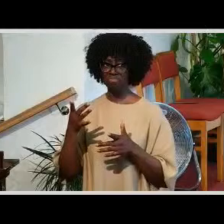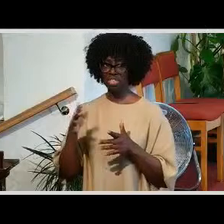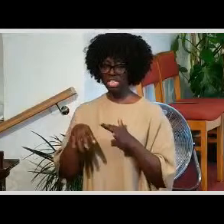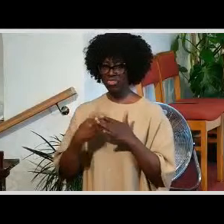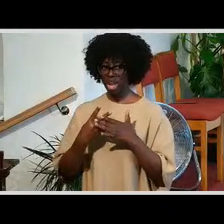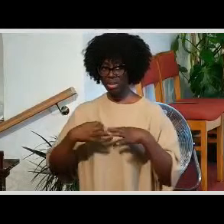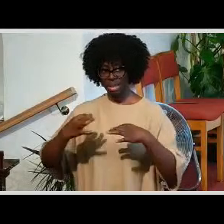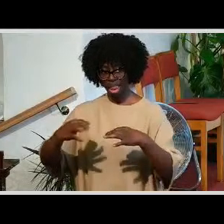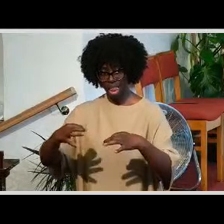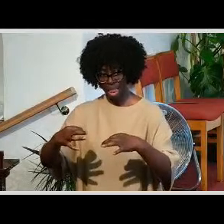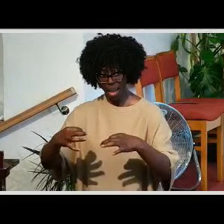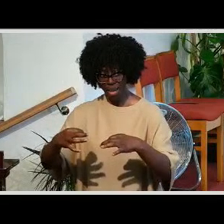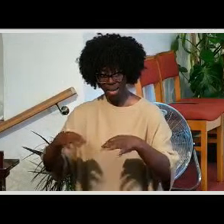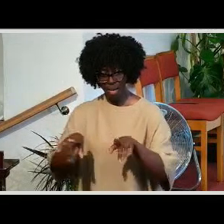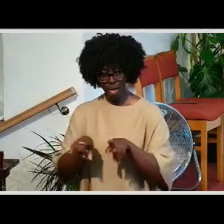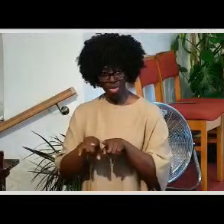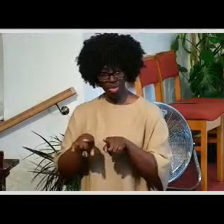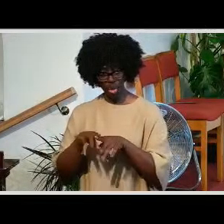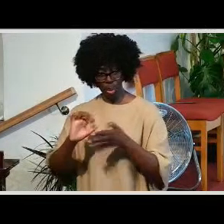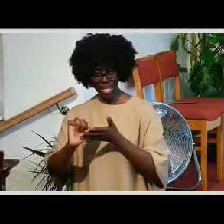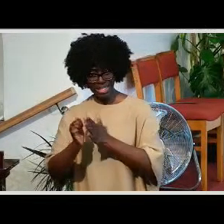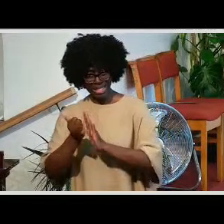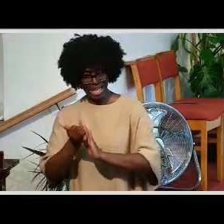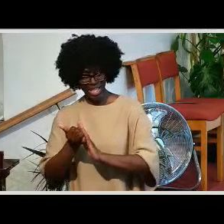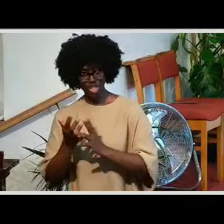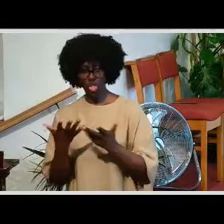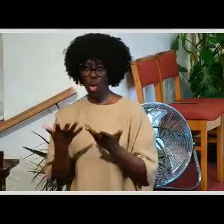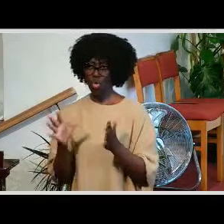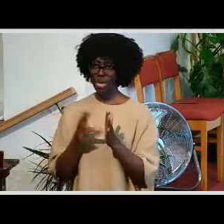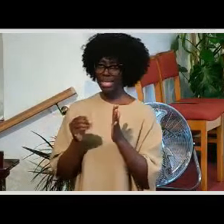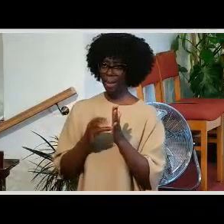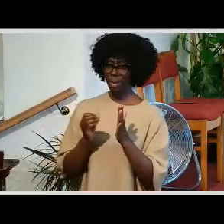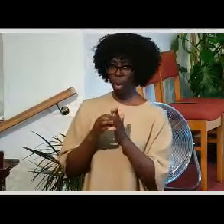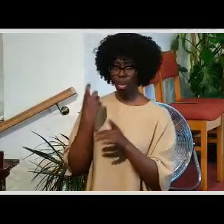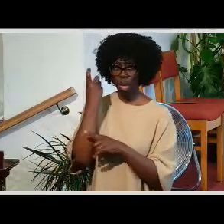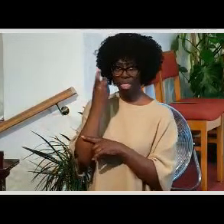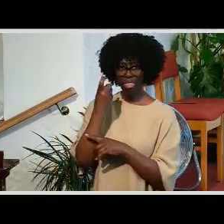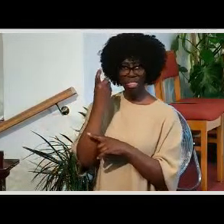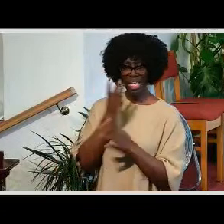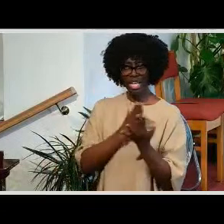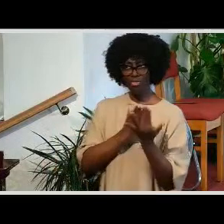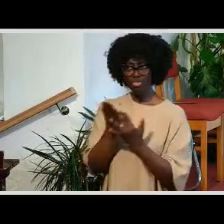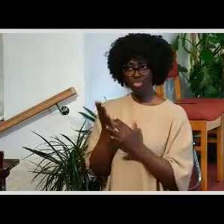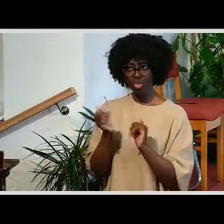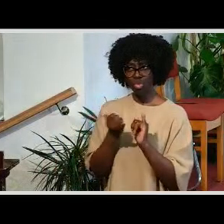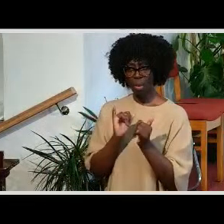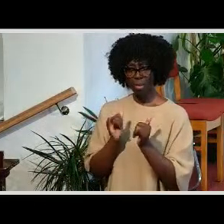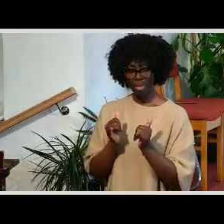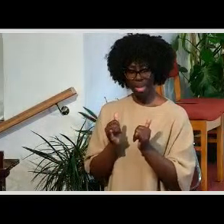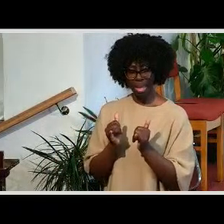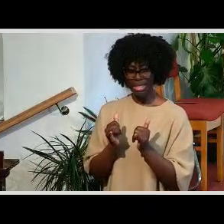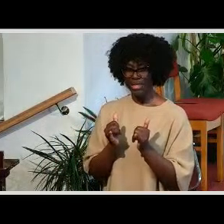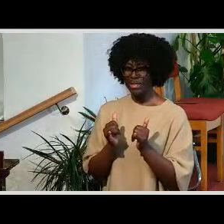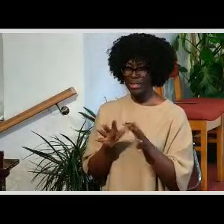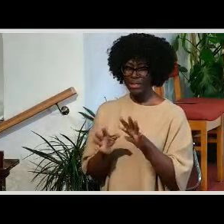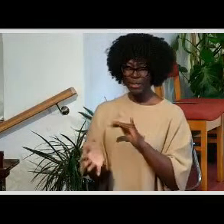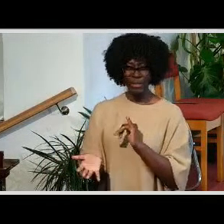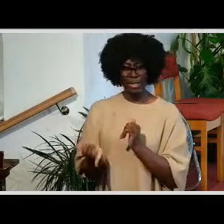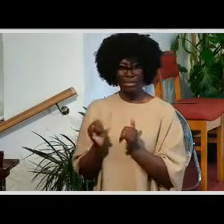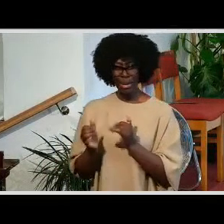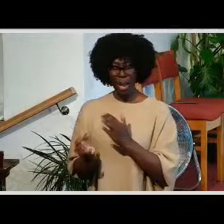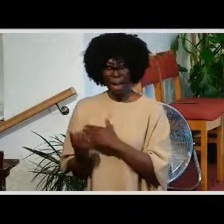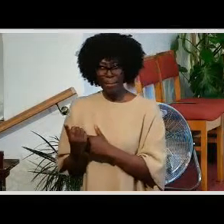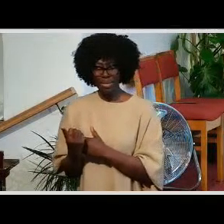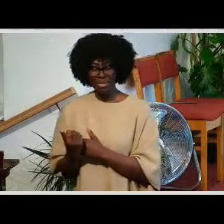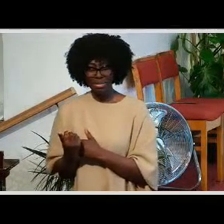is the ability to compute or think through or work through things. Sometimes it just does not happen